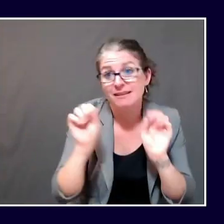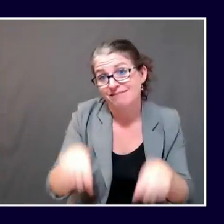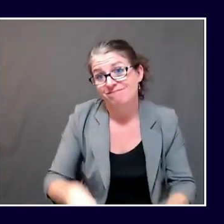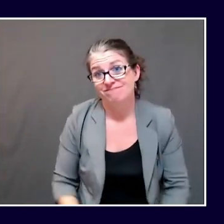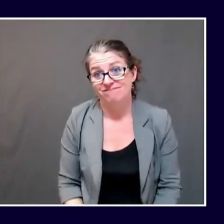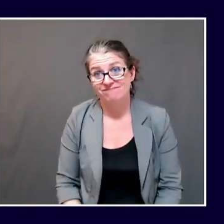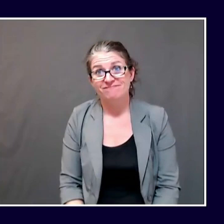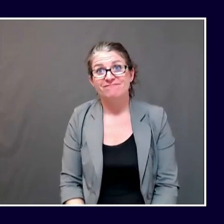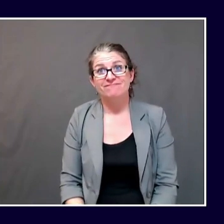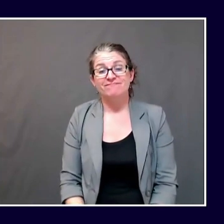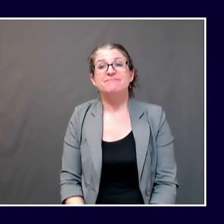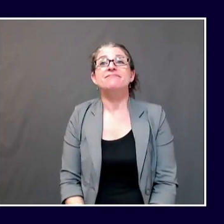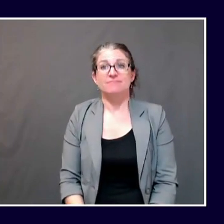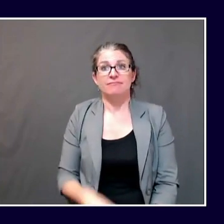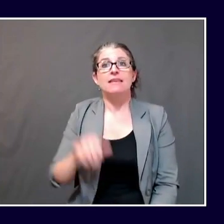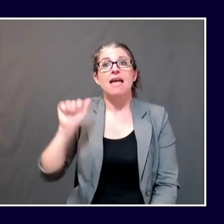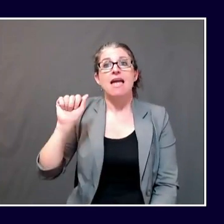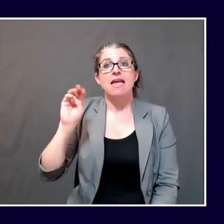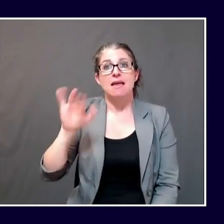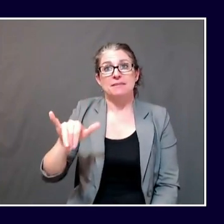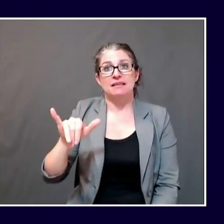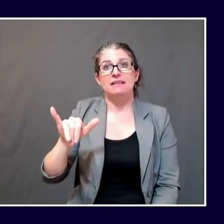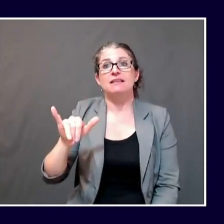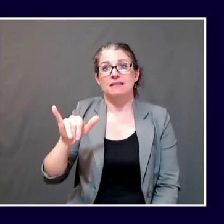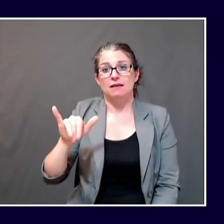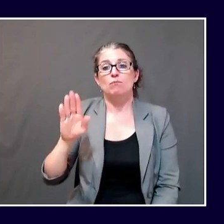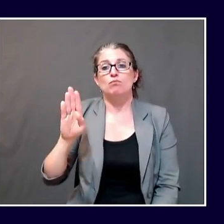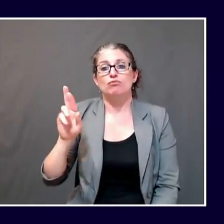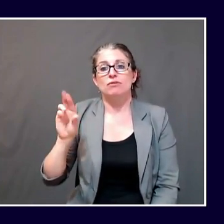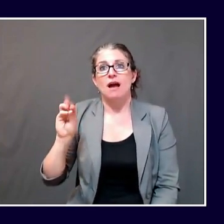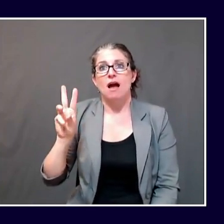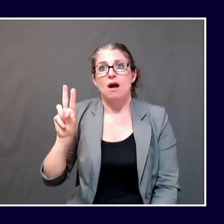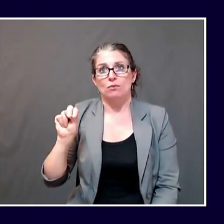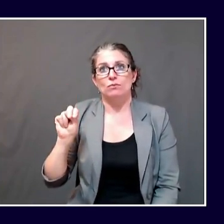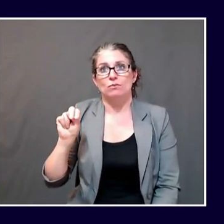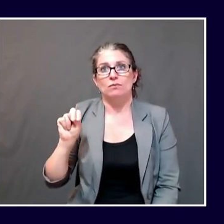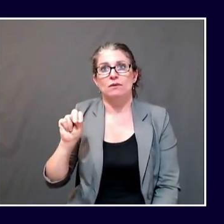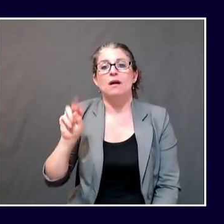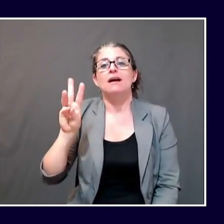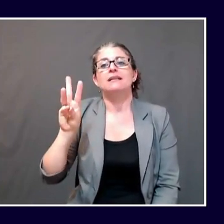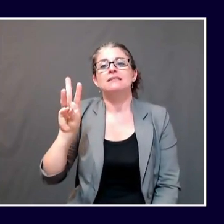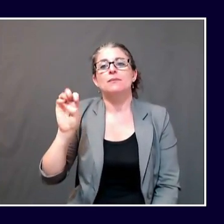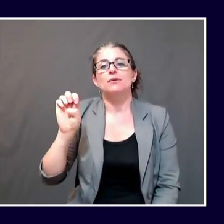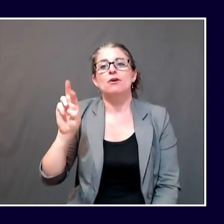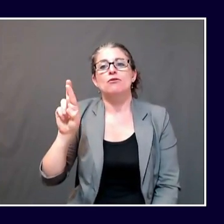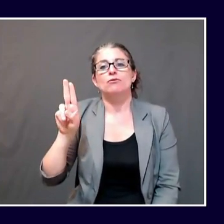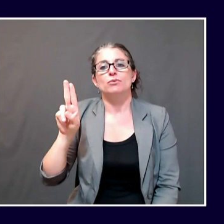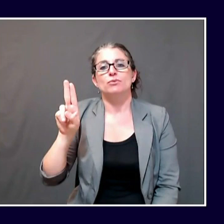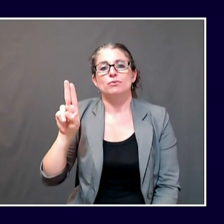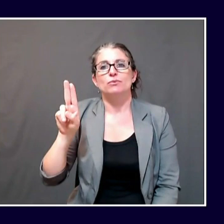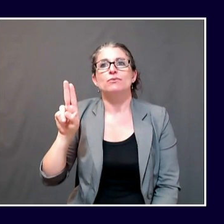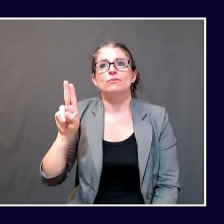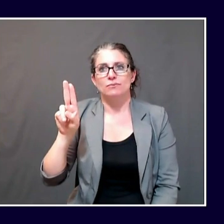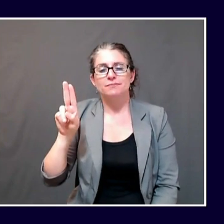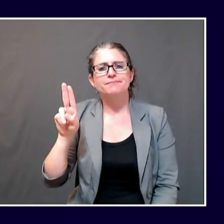Thank you, Dr. Shah. I just want to clarify, make sure I understood you correctly. Did you say the number of new cases at ND paper is